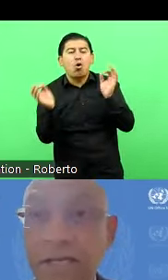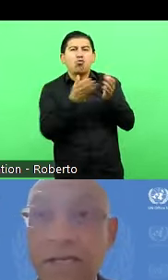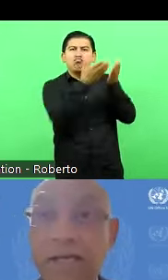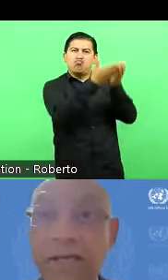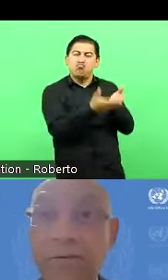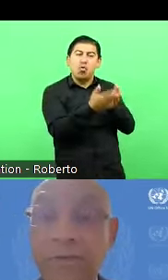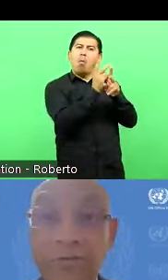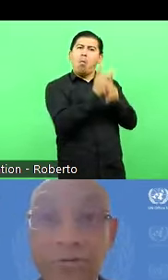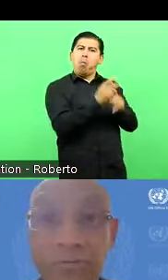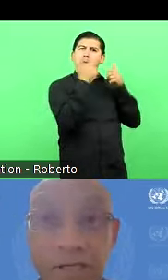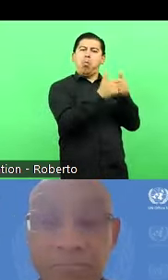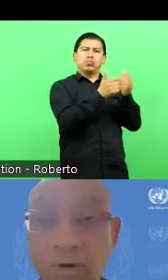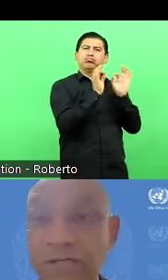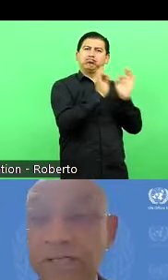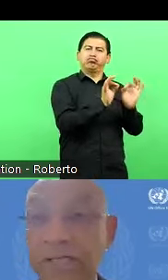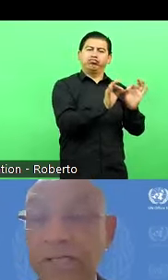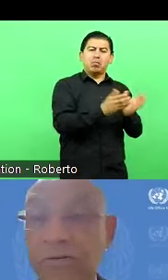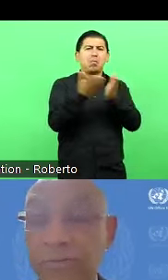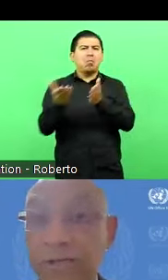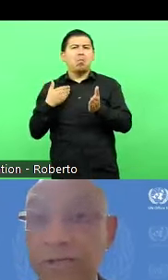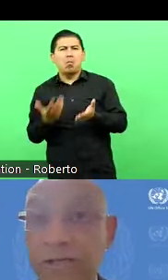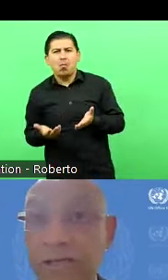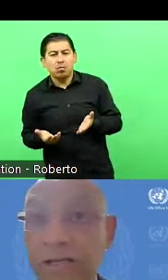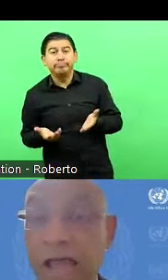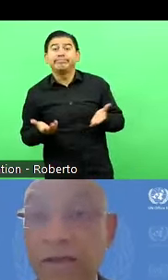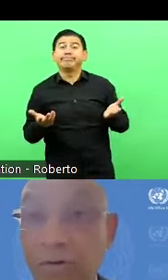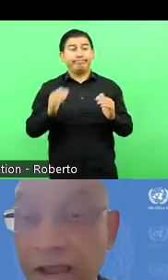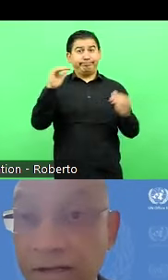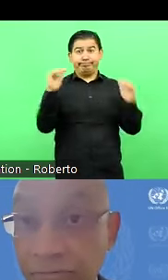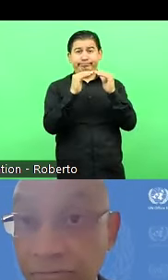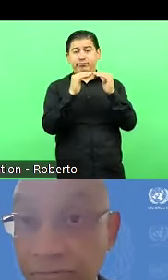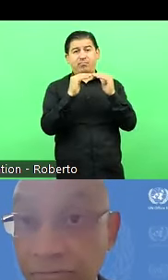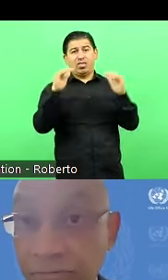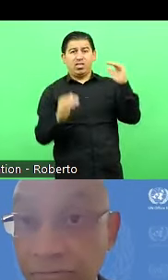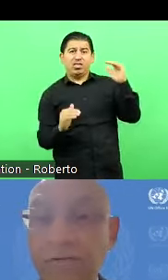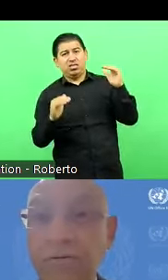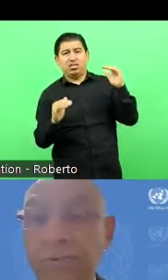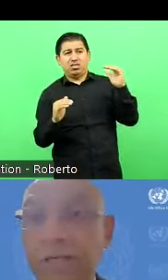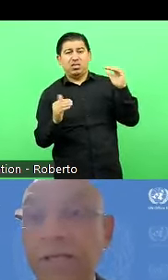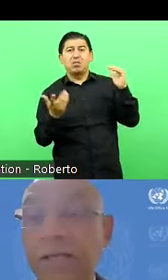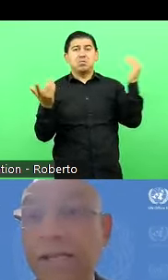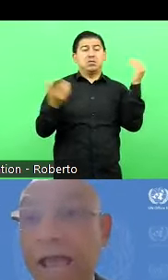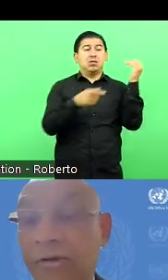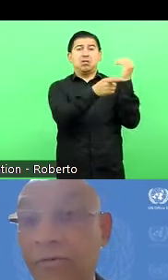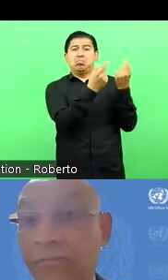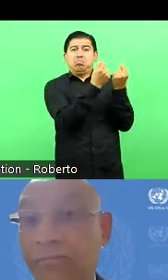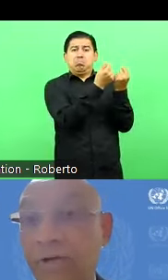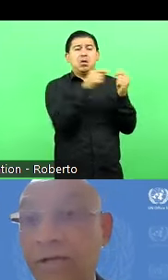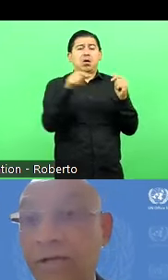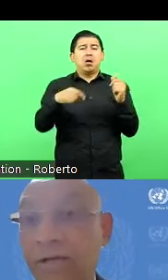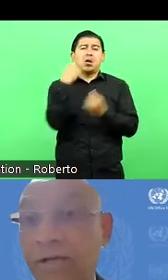change, which could be poverty, could be lack of adequate nutrition, could be lack